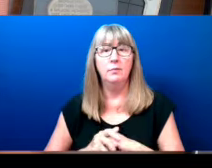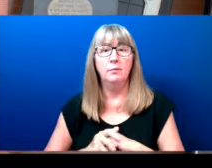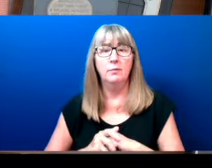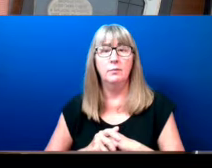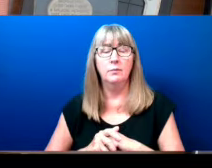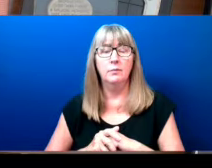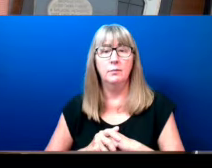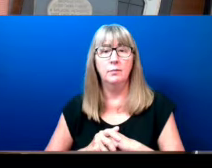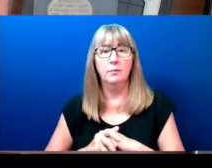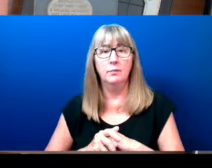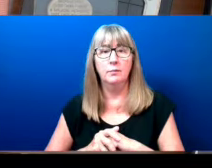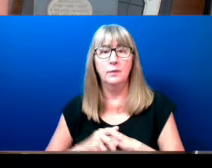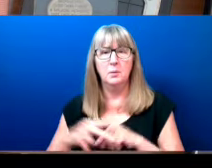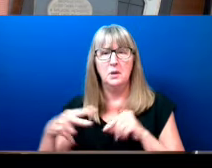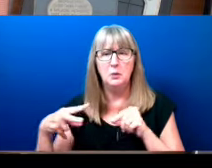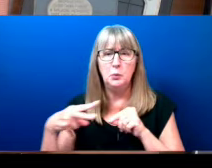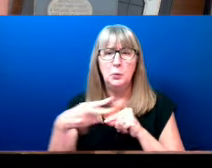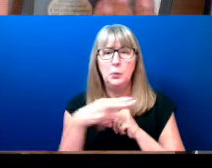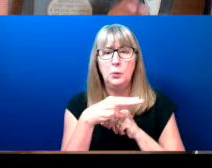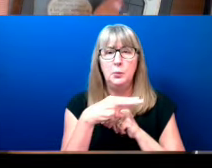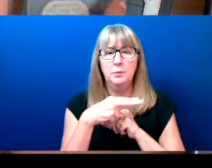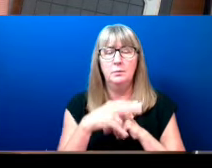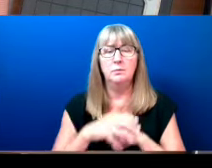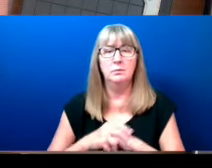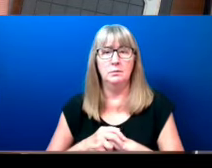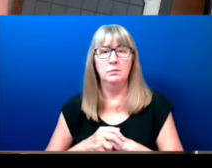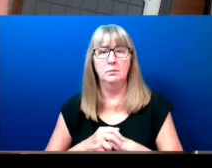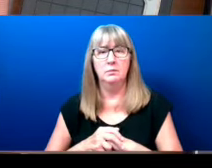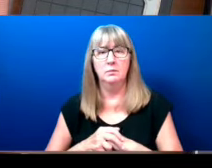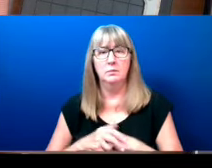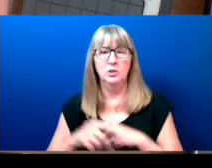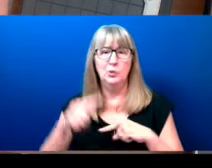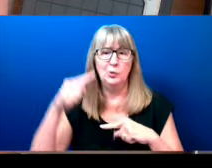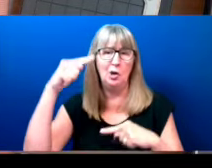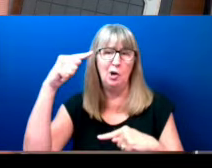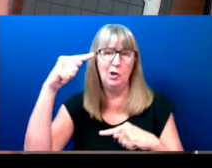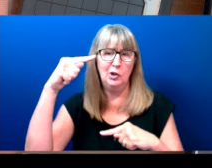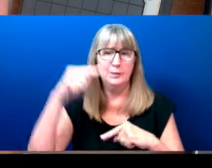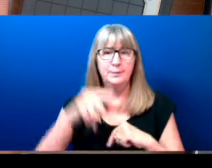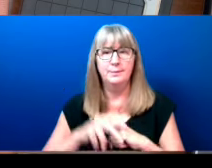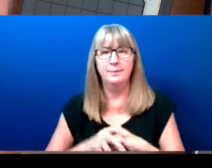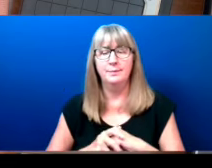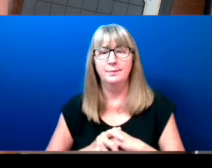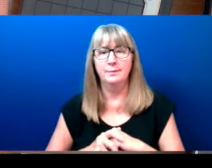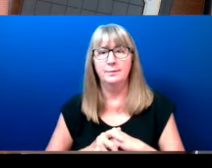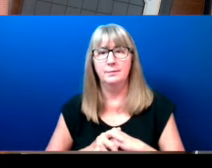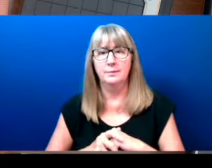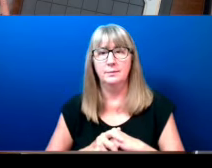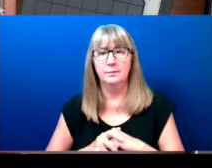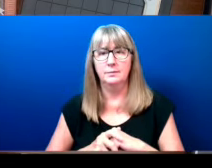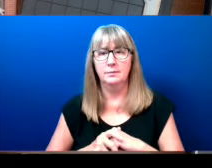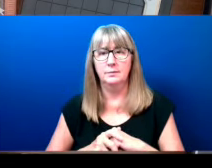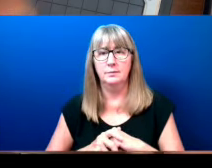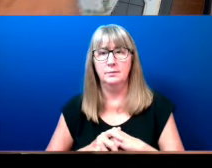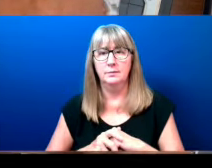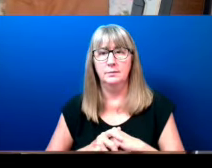And I'll cut that down. I'm going to show you a few more little tricks with this one. So I'm going to cut this one down